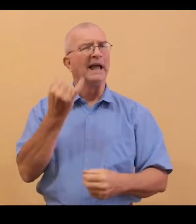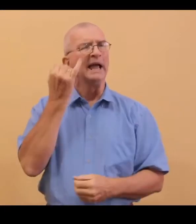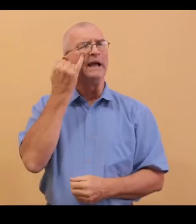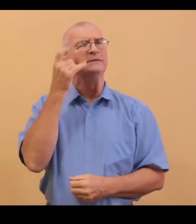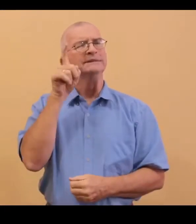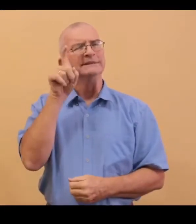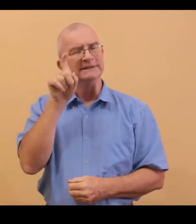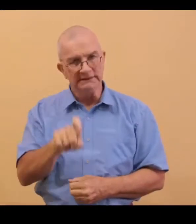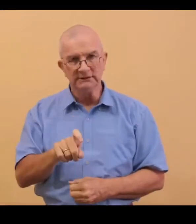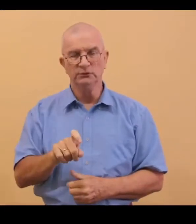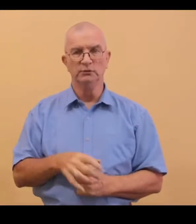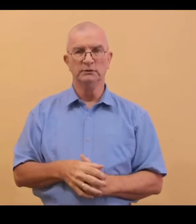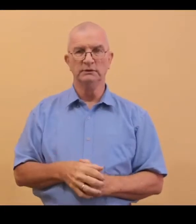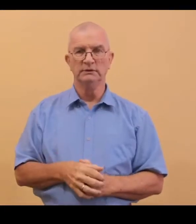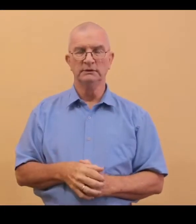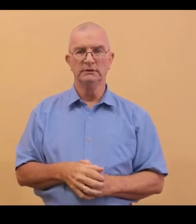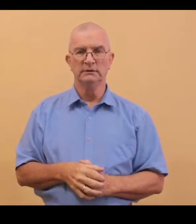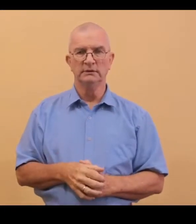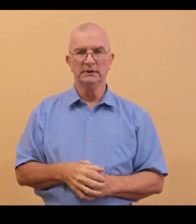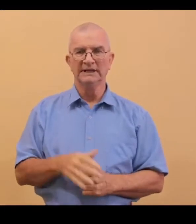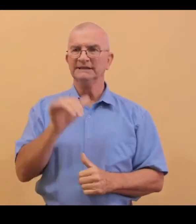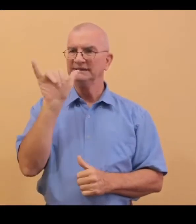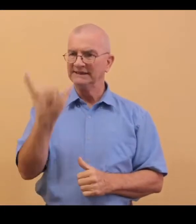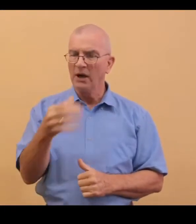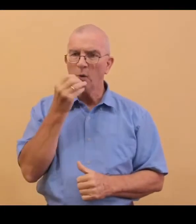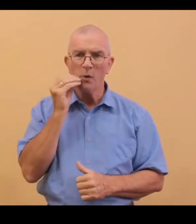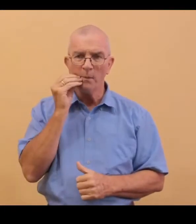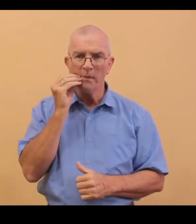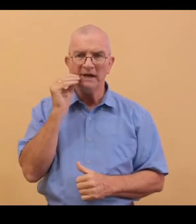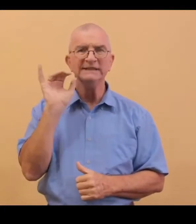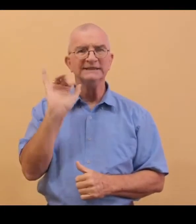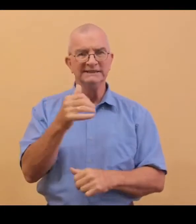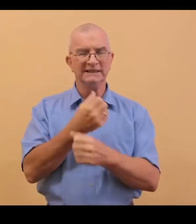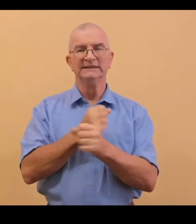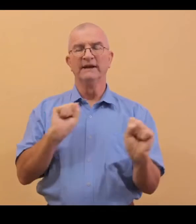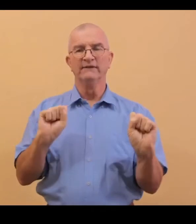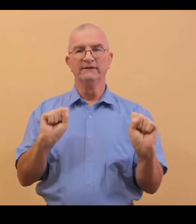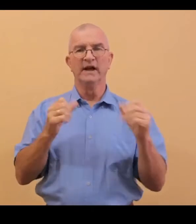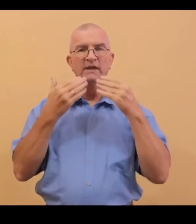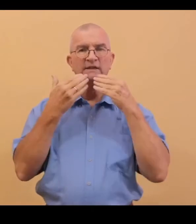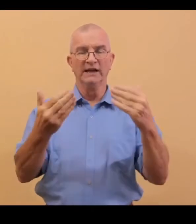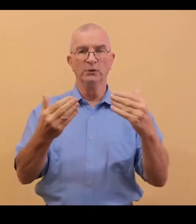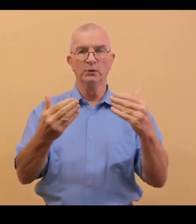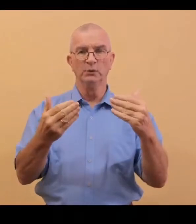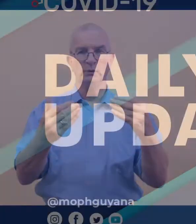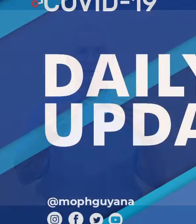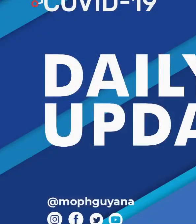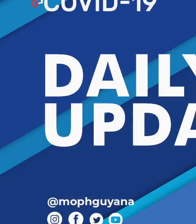absolutely necessary. Stay home and stay safe. Thank you.